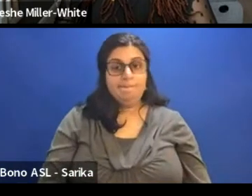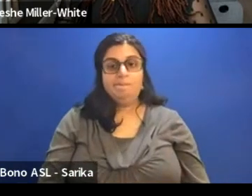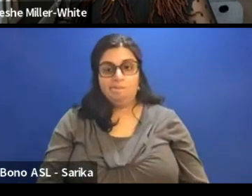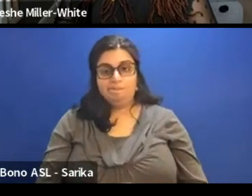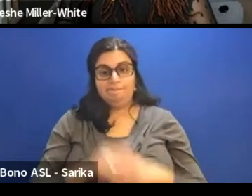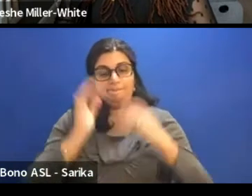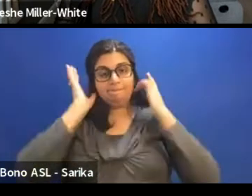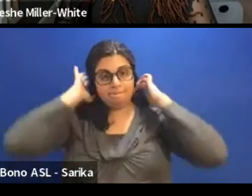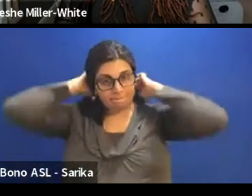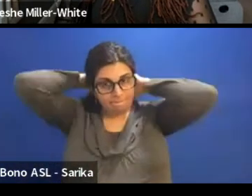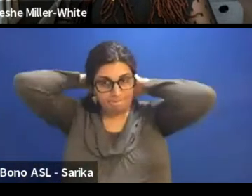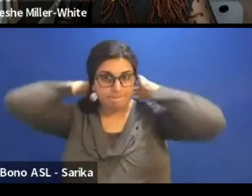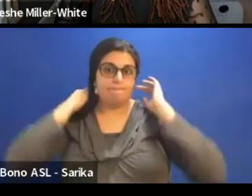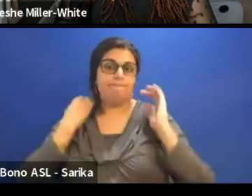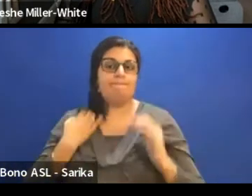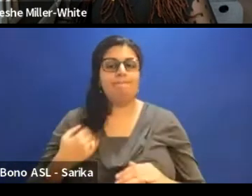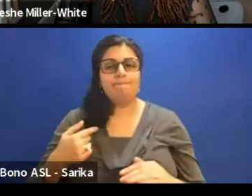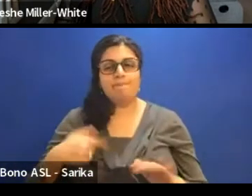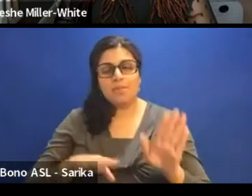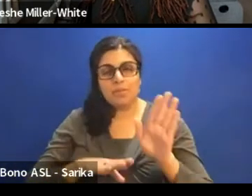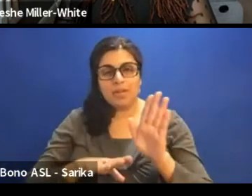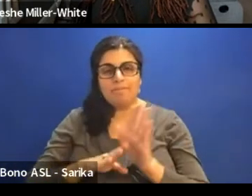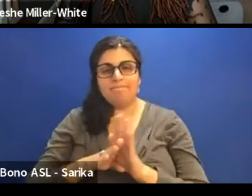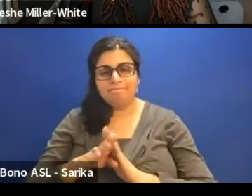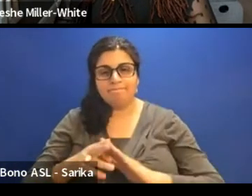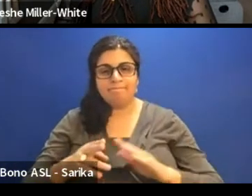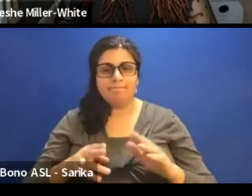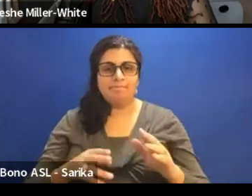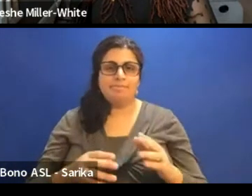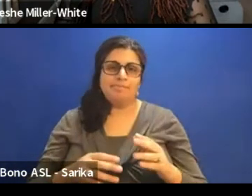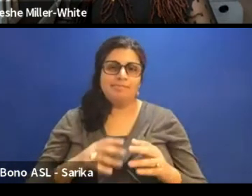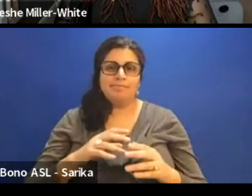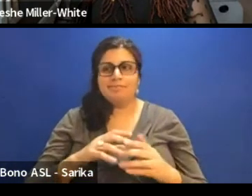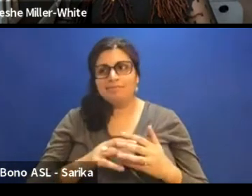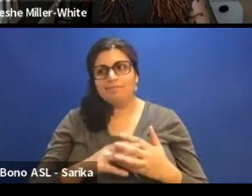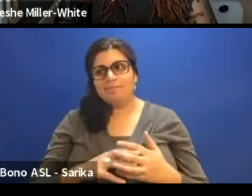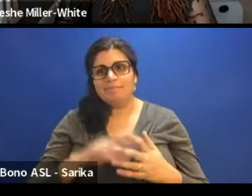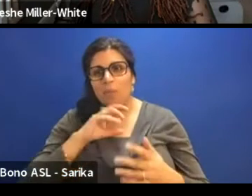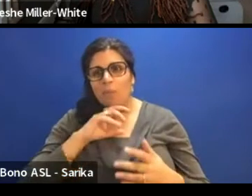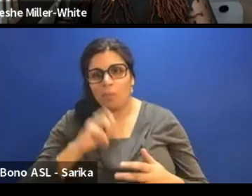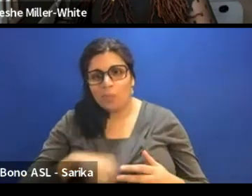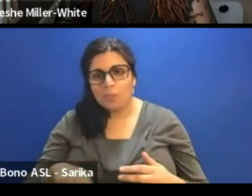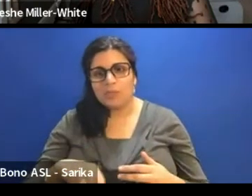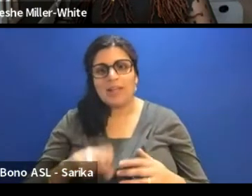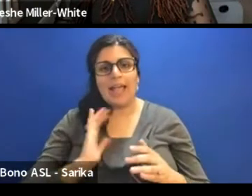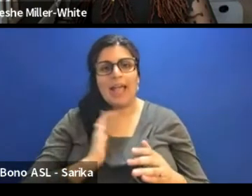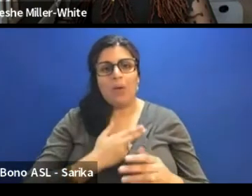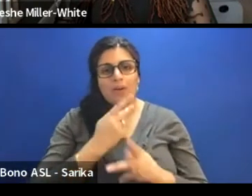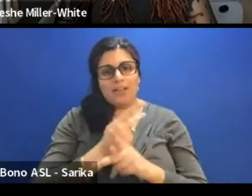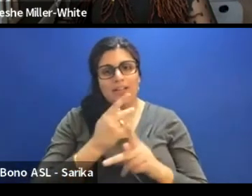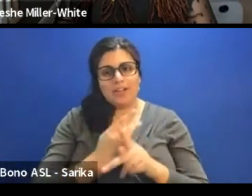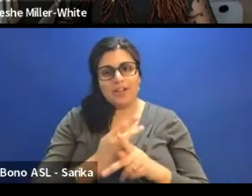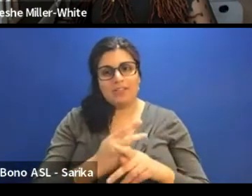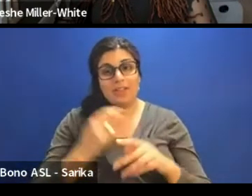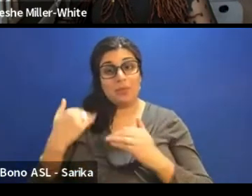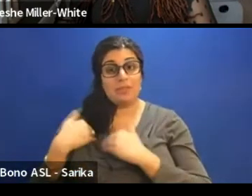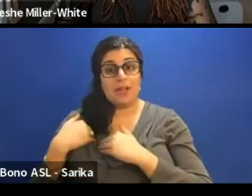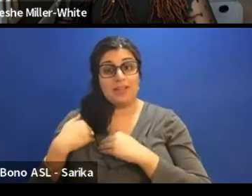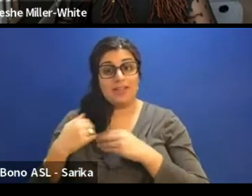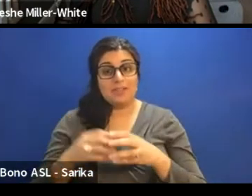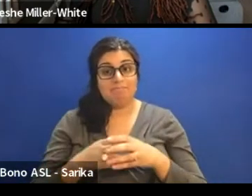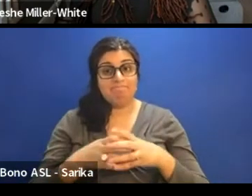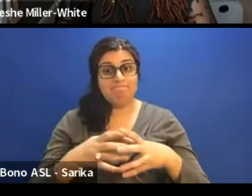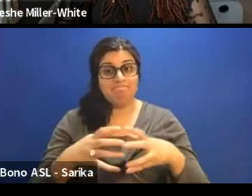And as we get older, you know, our caregiving responsibilities expand. You know, we are